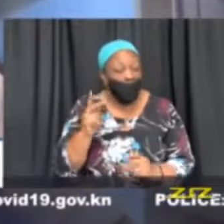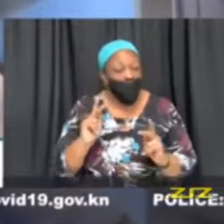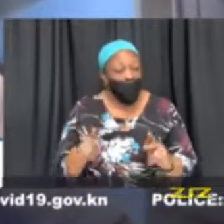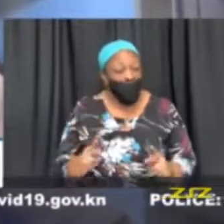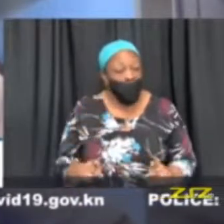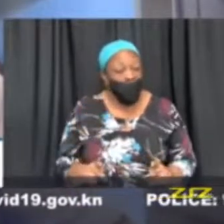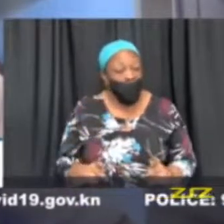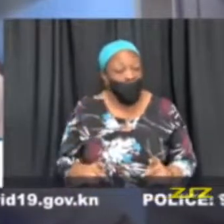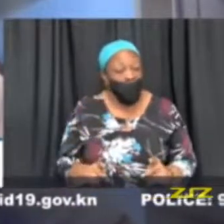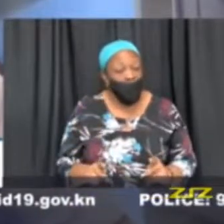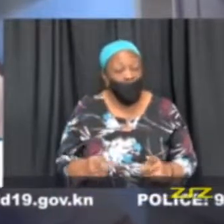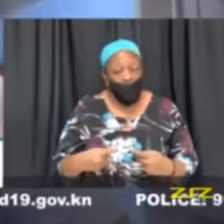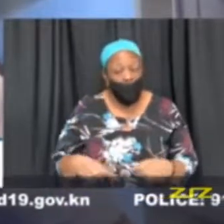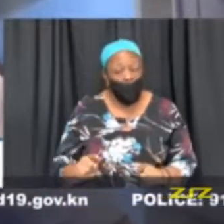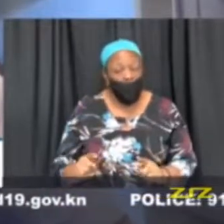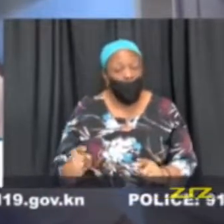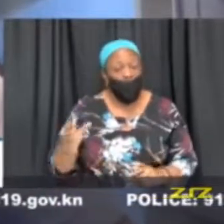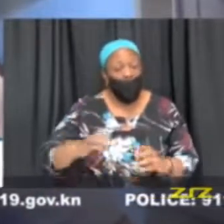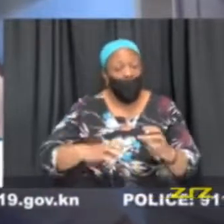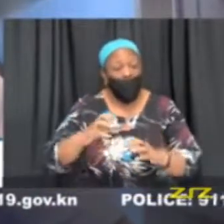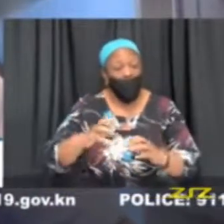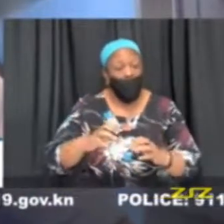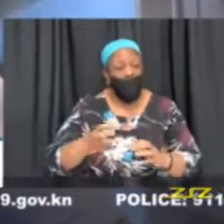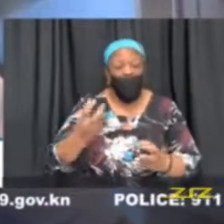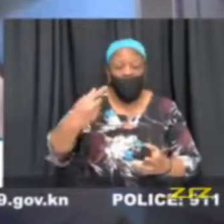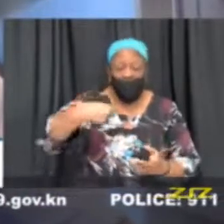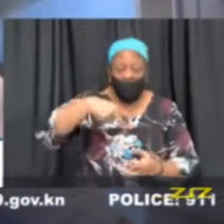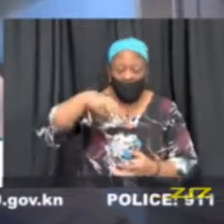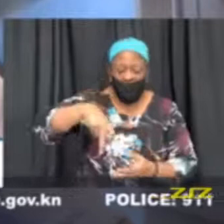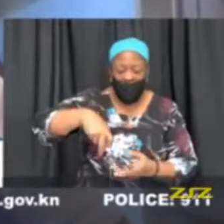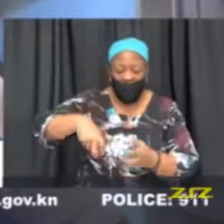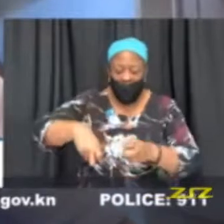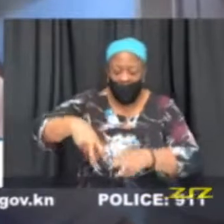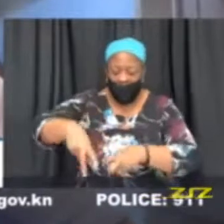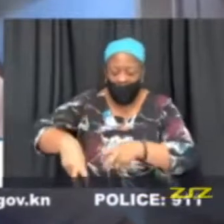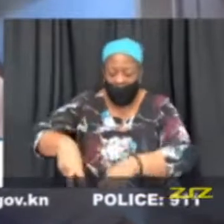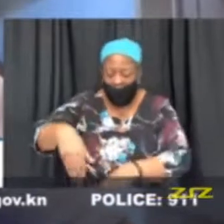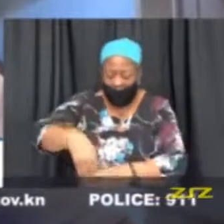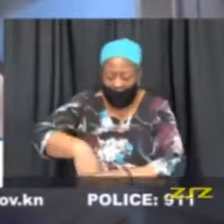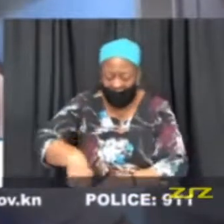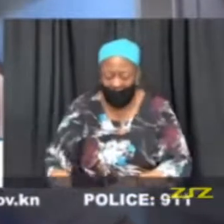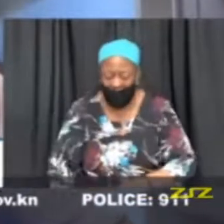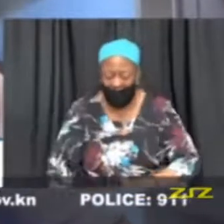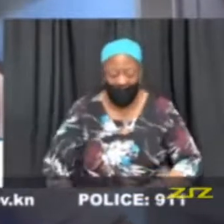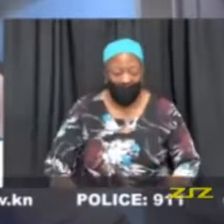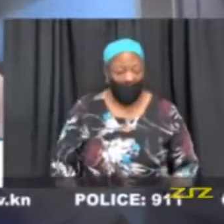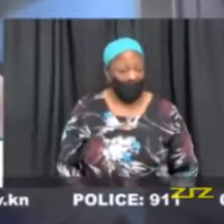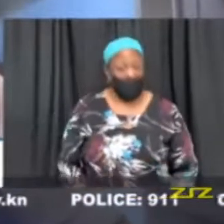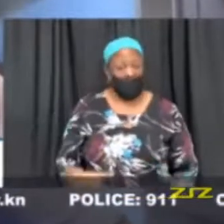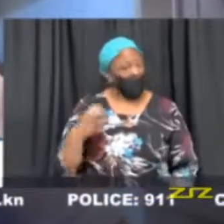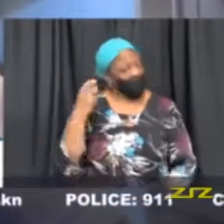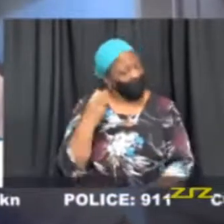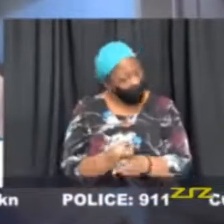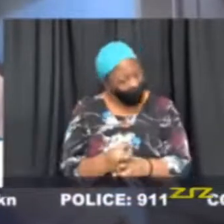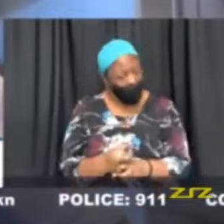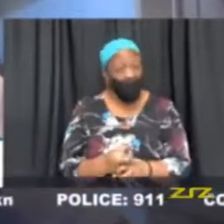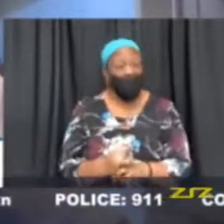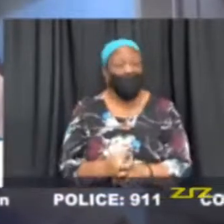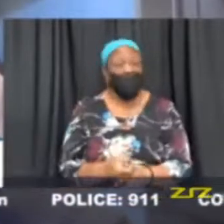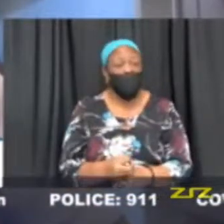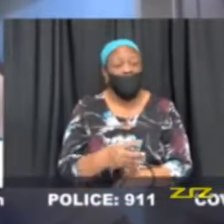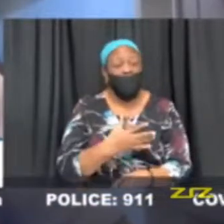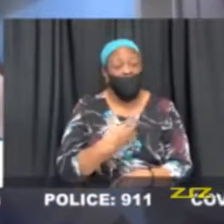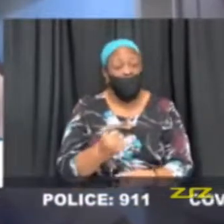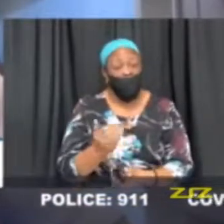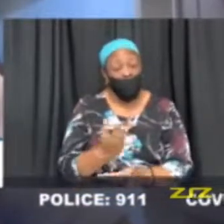it is a challenging, physically challenging hike, and there is a risk of